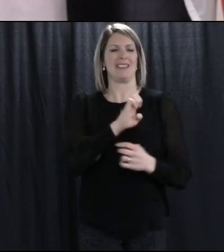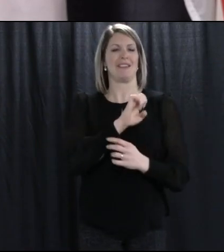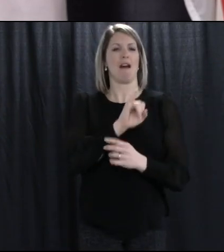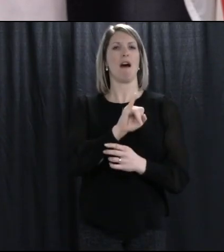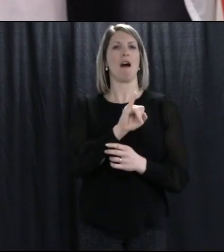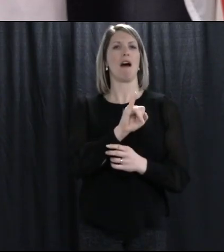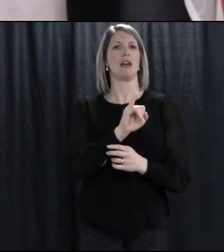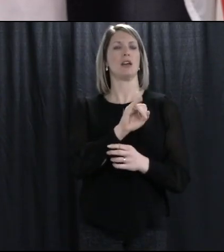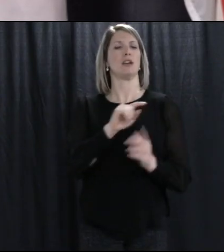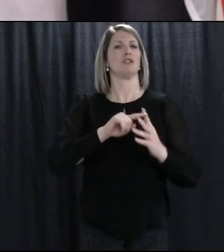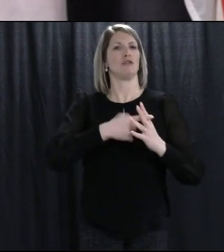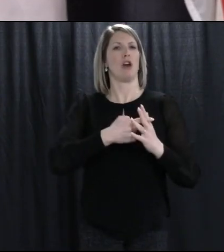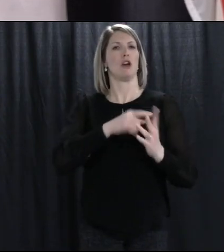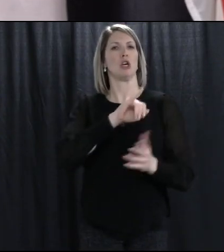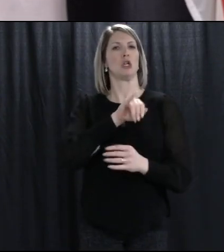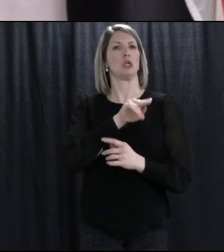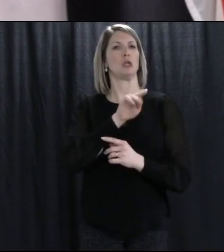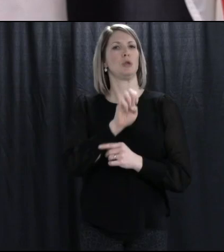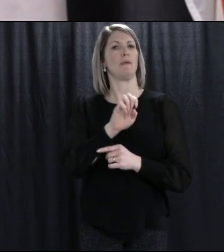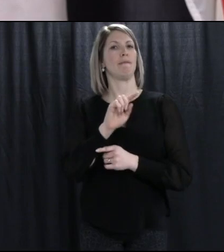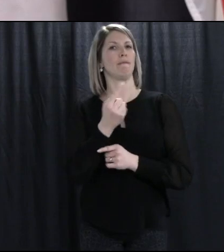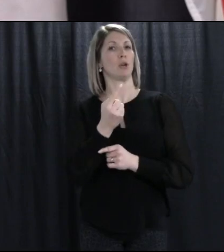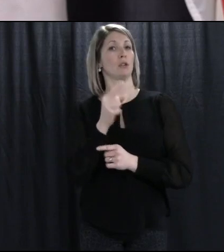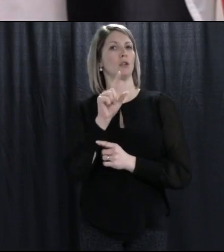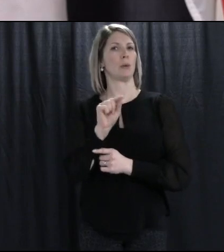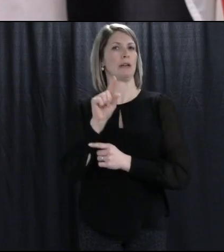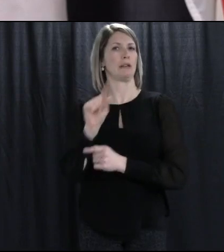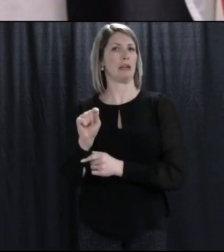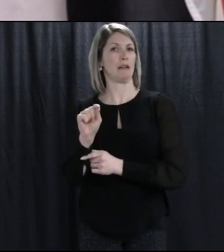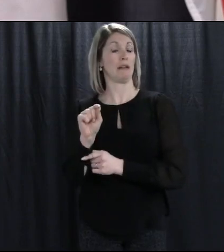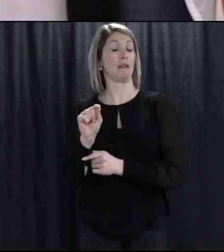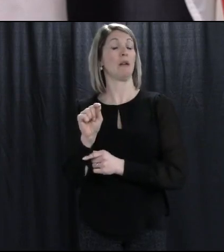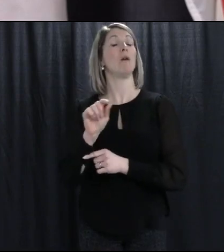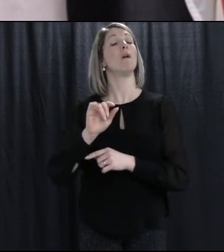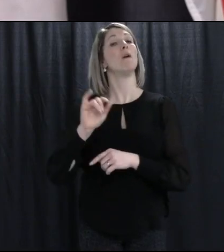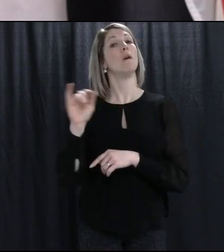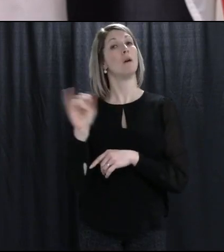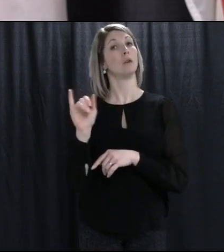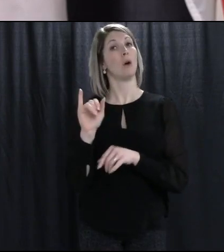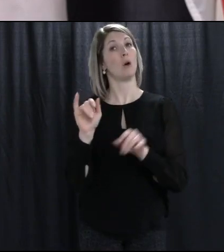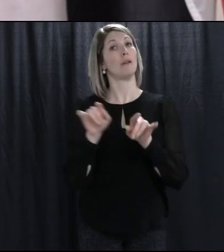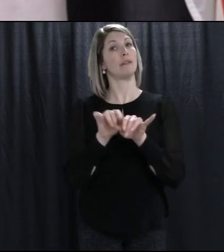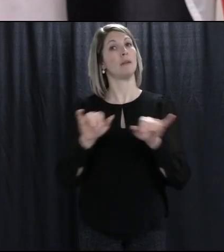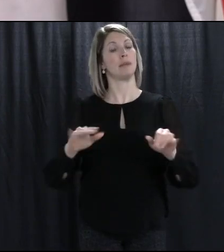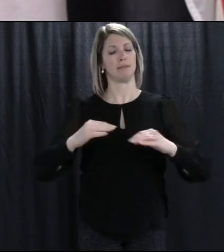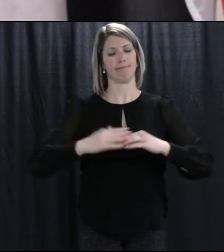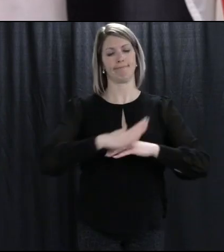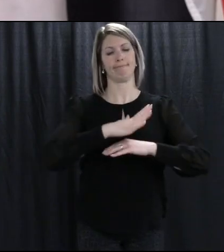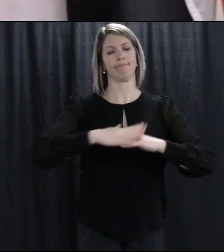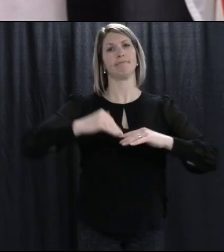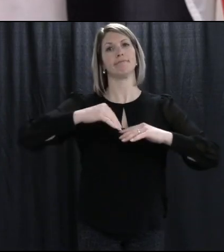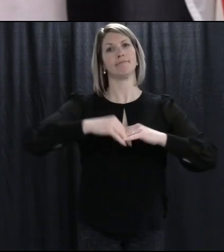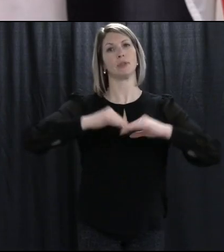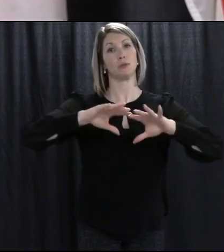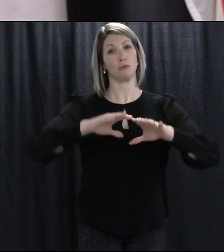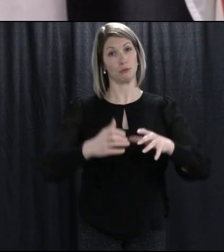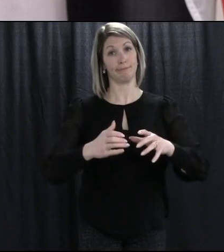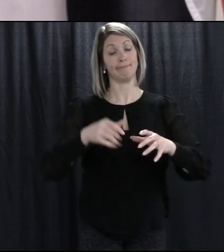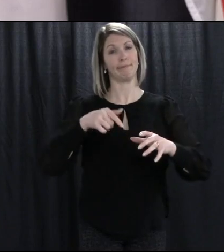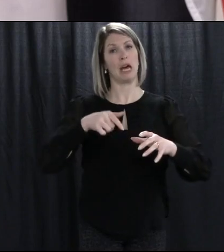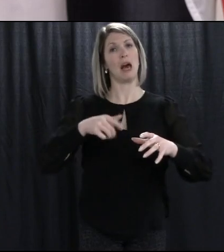and defer payments until August 2020. For Indigenous governments, the Government of Canada has created some $305